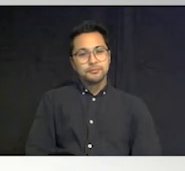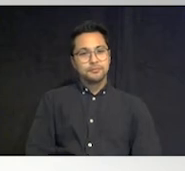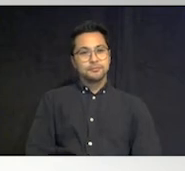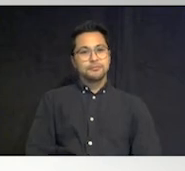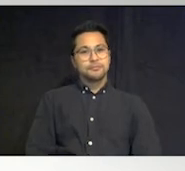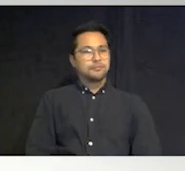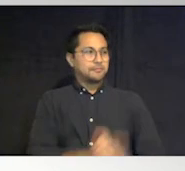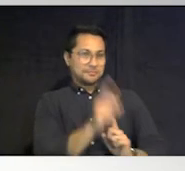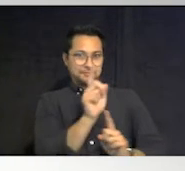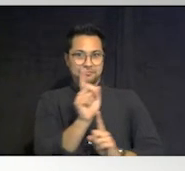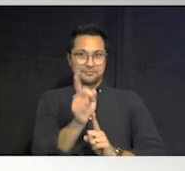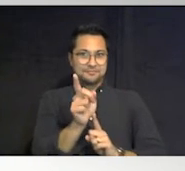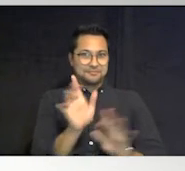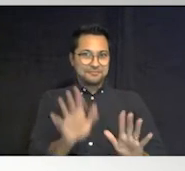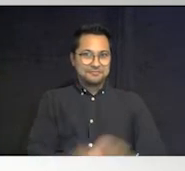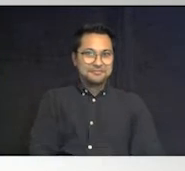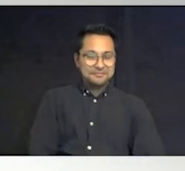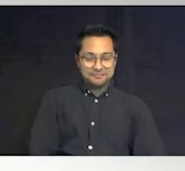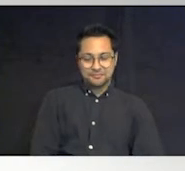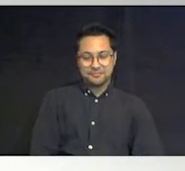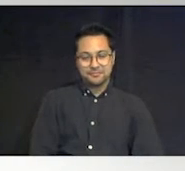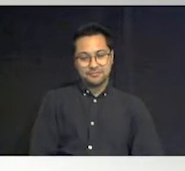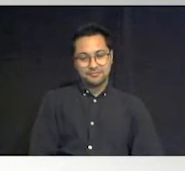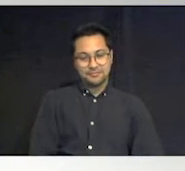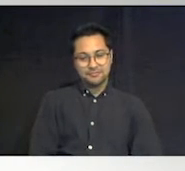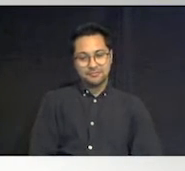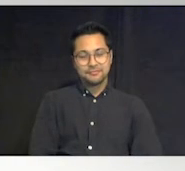Give me 1 second.